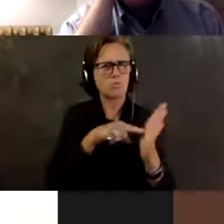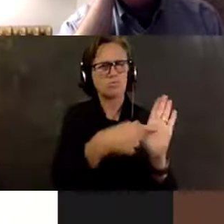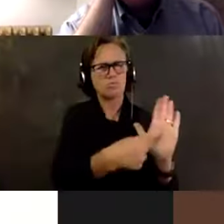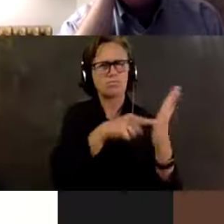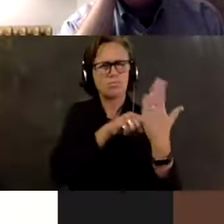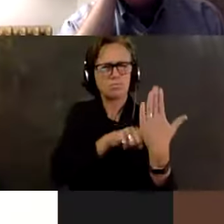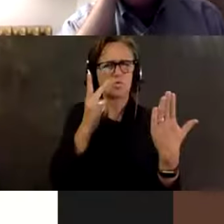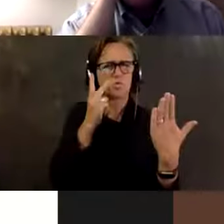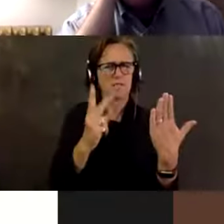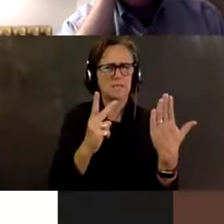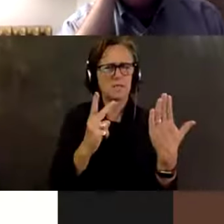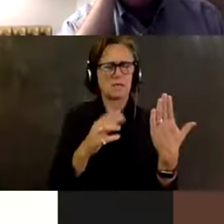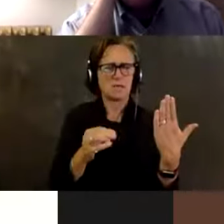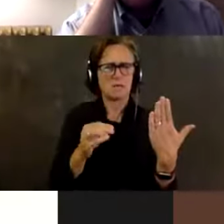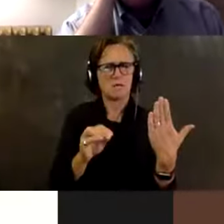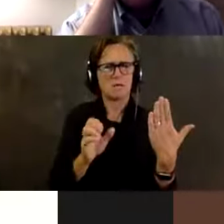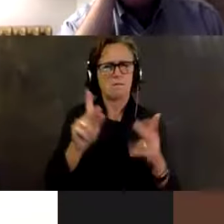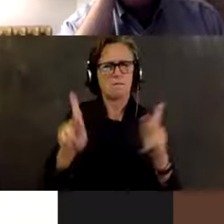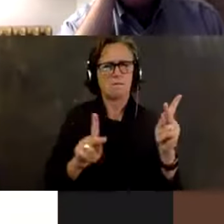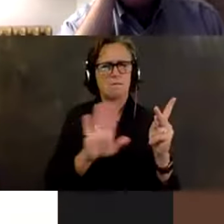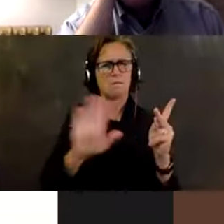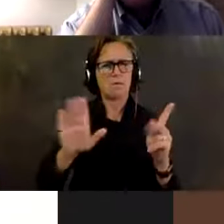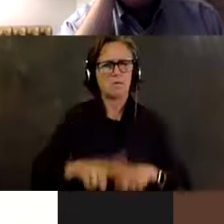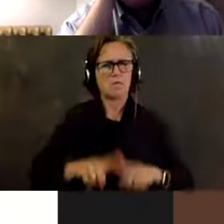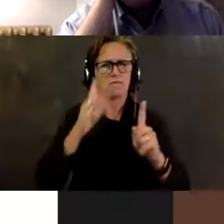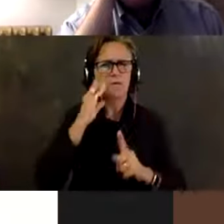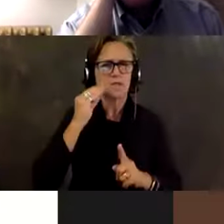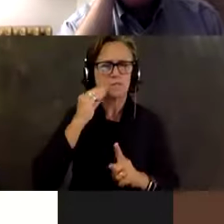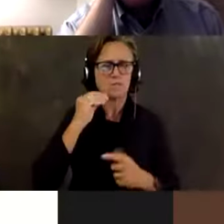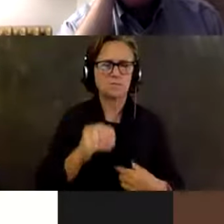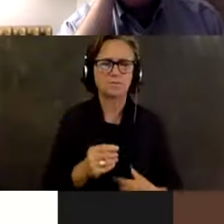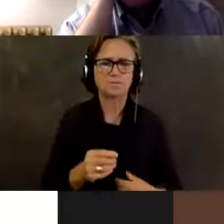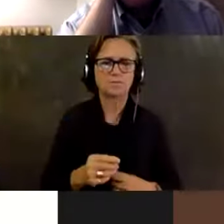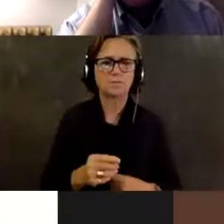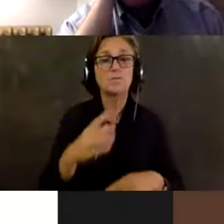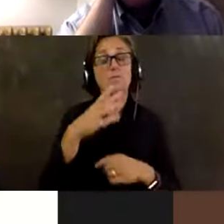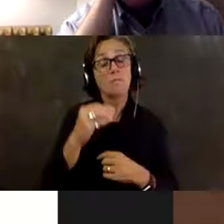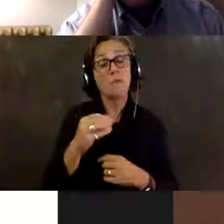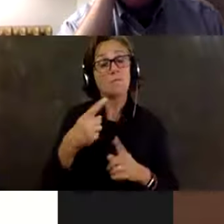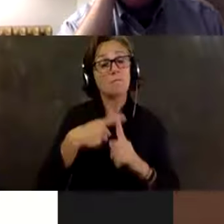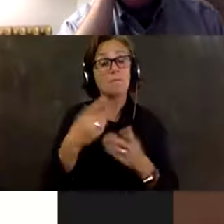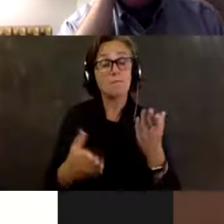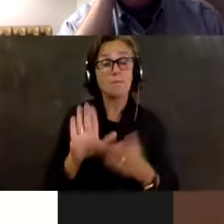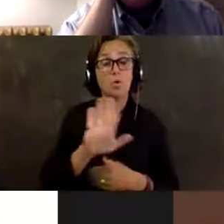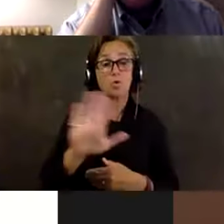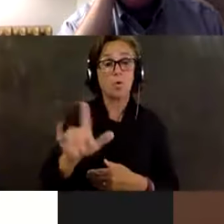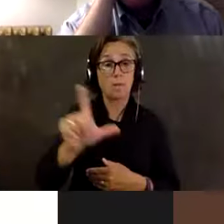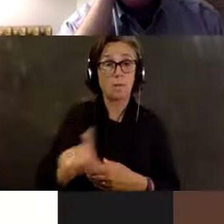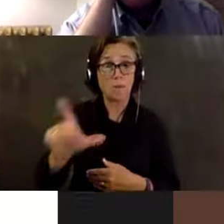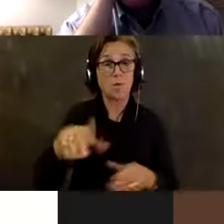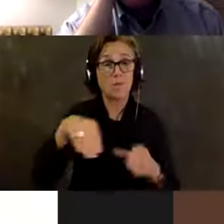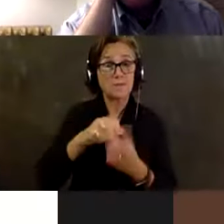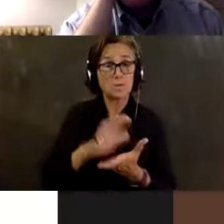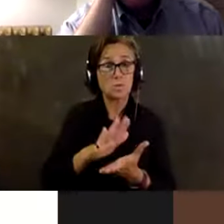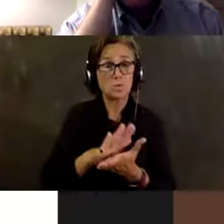lived experiences. And then I'd also recommend reaching out to your library and your school to find out